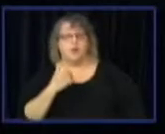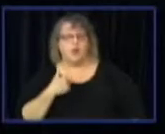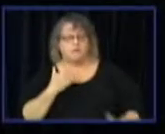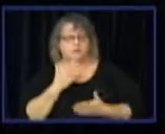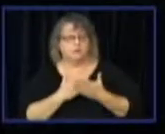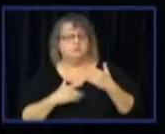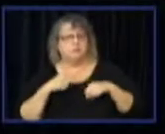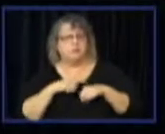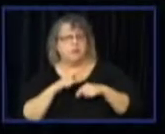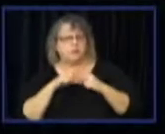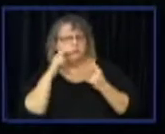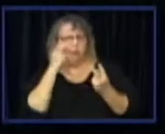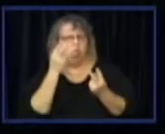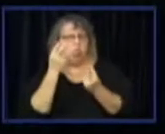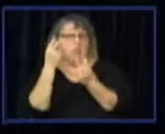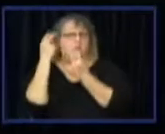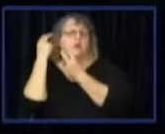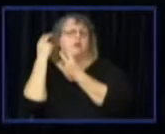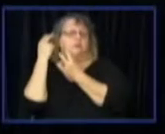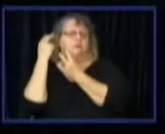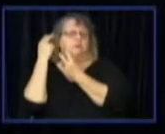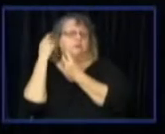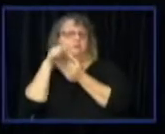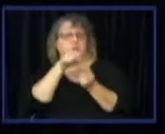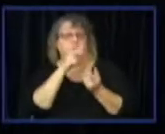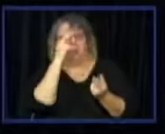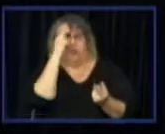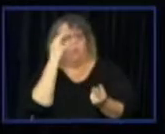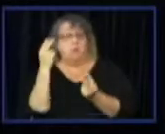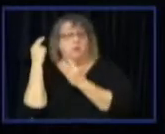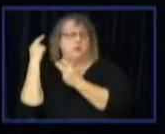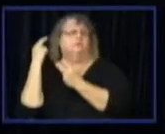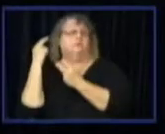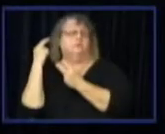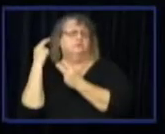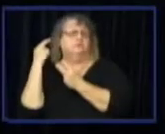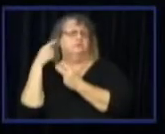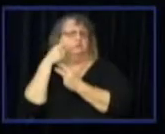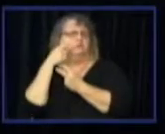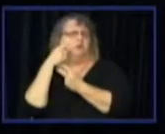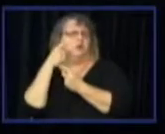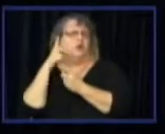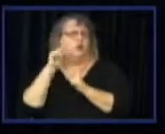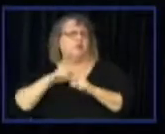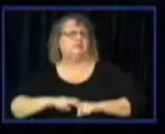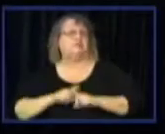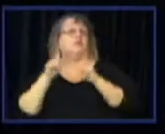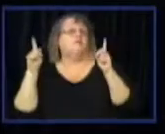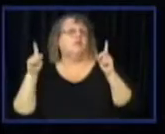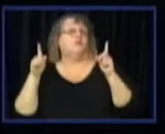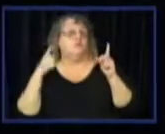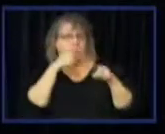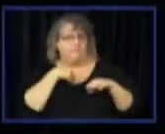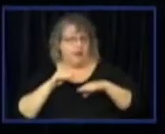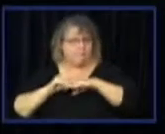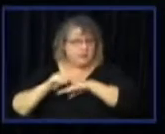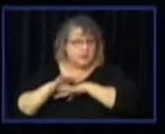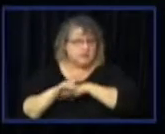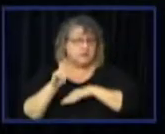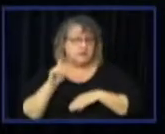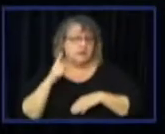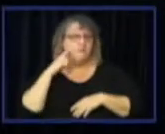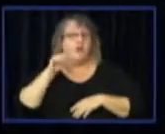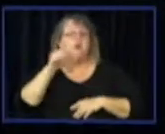some time to look back, and looking back, is there anything that you would have done differently? Do you have any advice